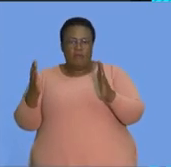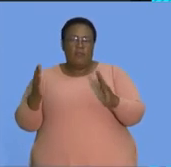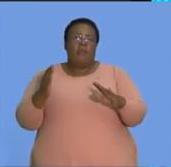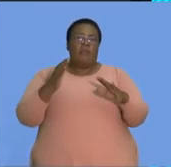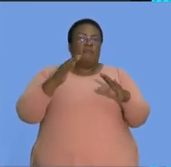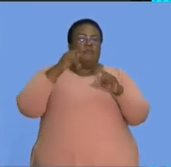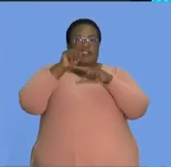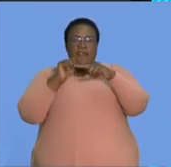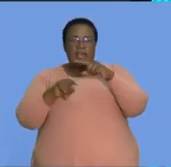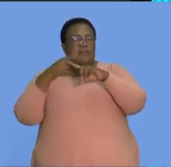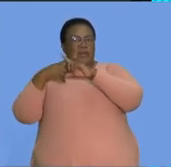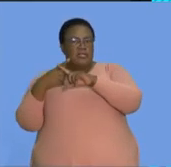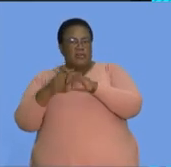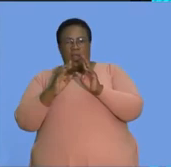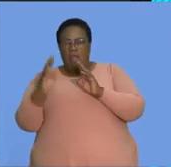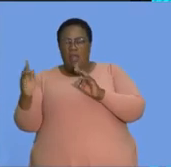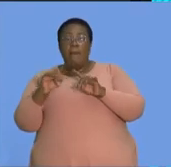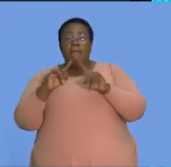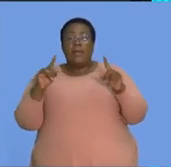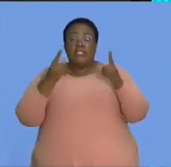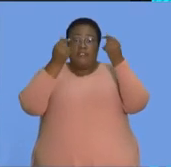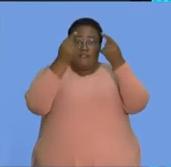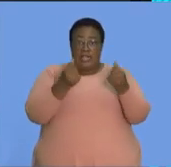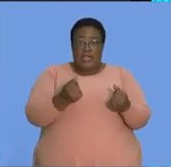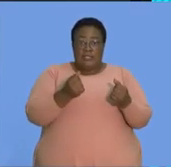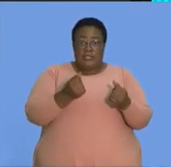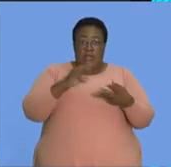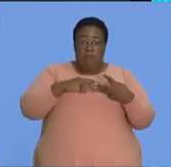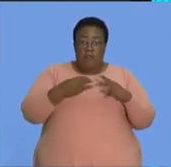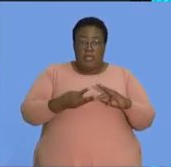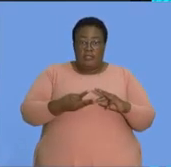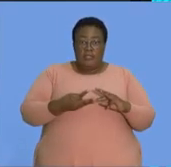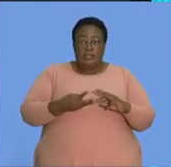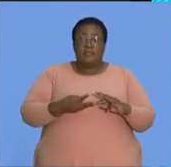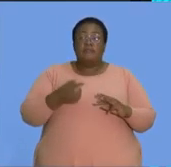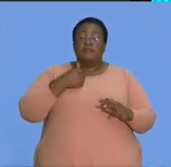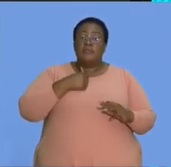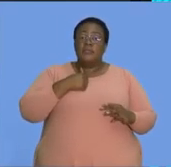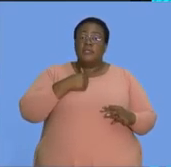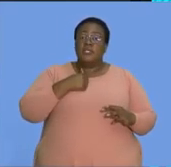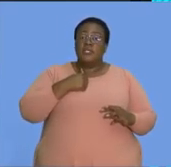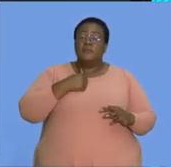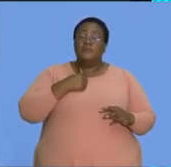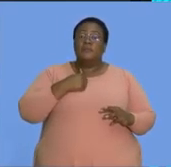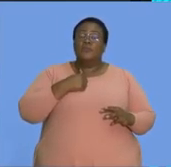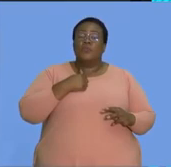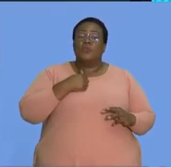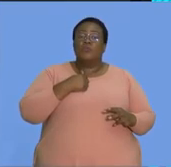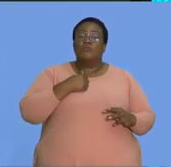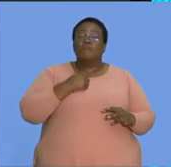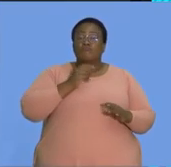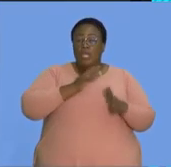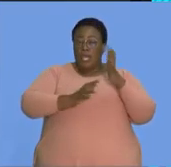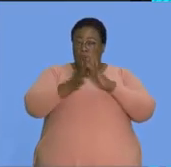you multiply, and all of those things. But with financial maths, I must caution you against that. Try by all